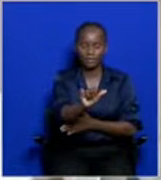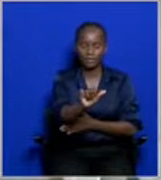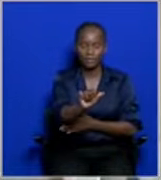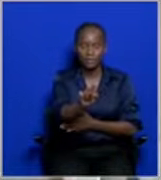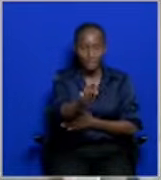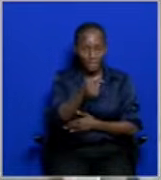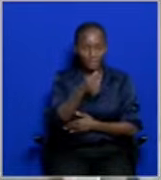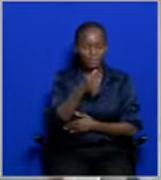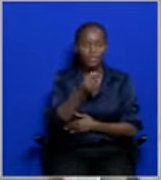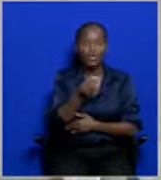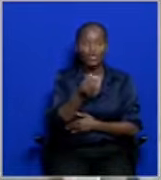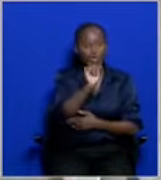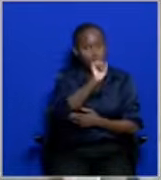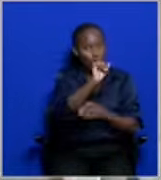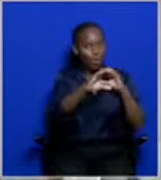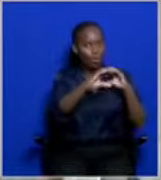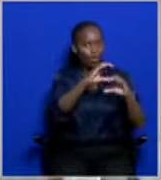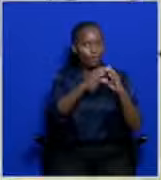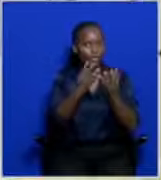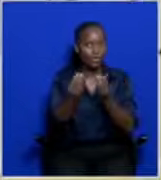with Commissioner Spies. Do you see that?